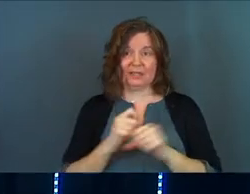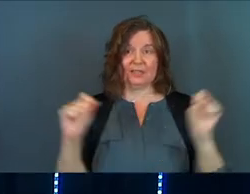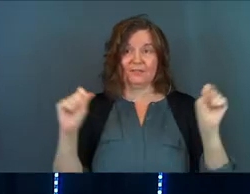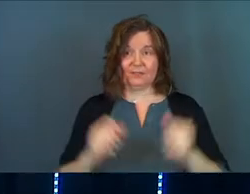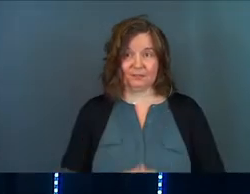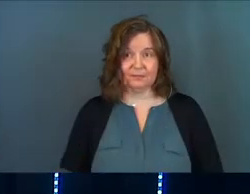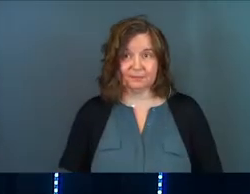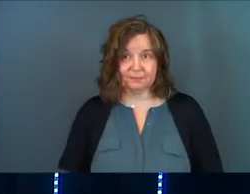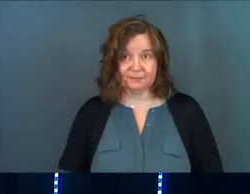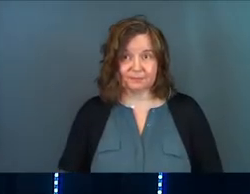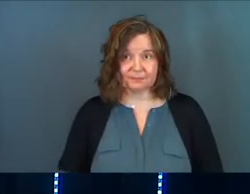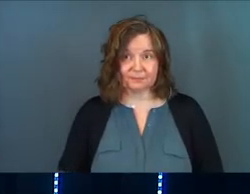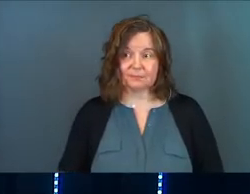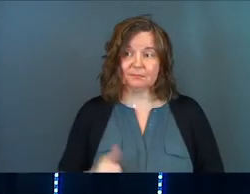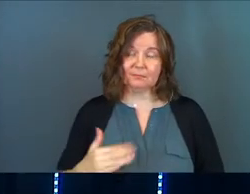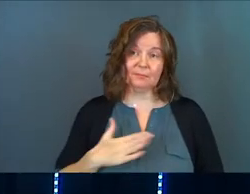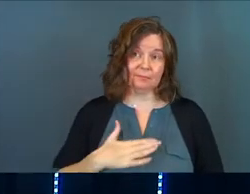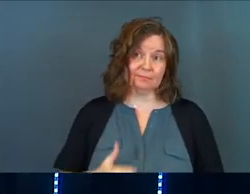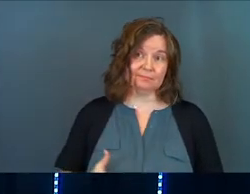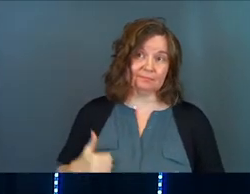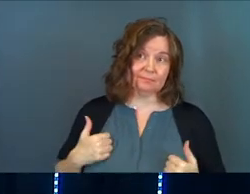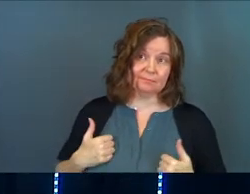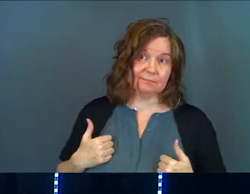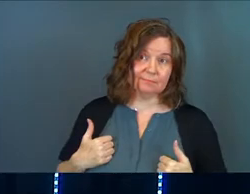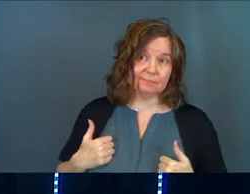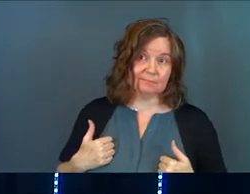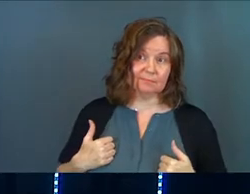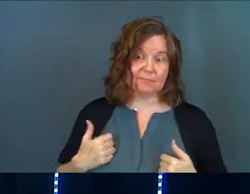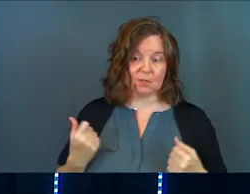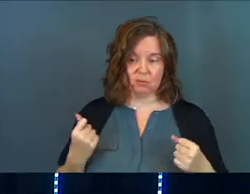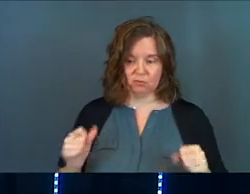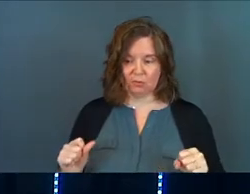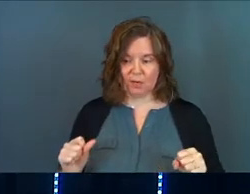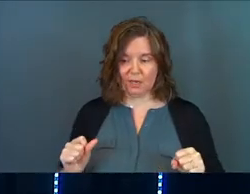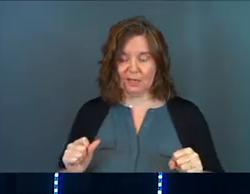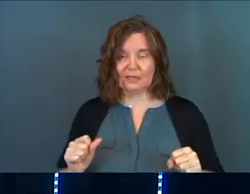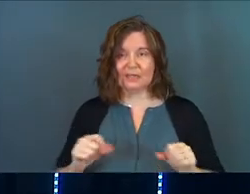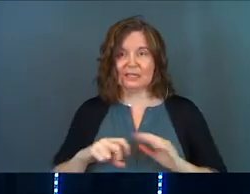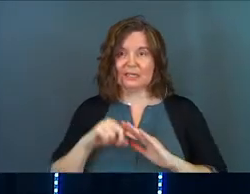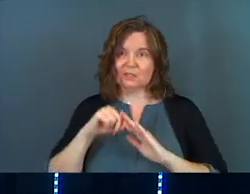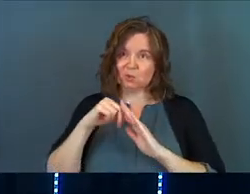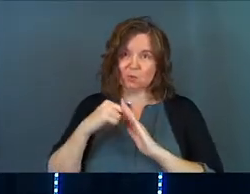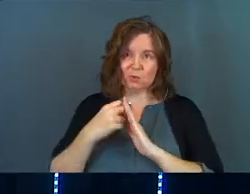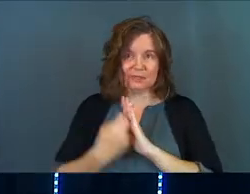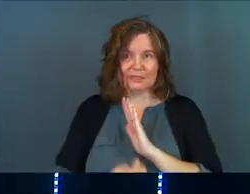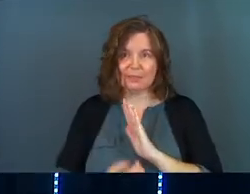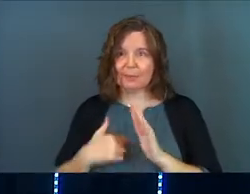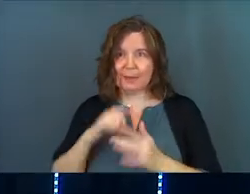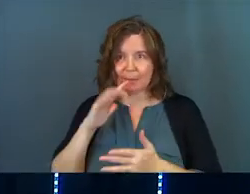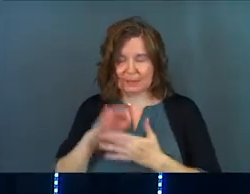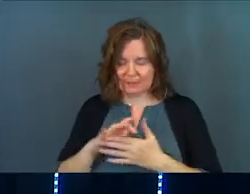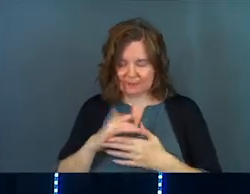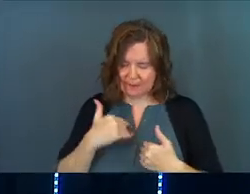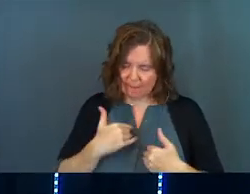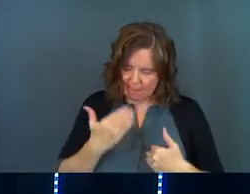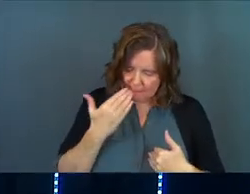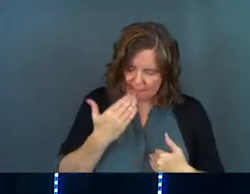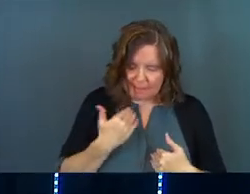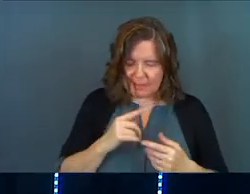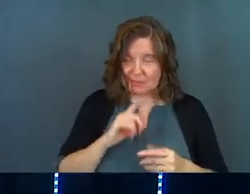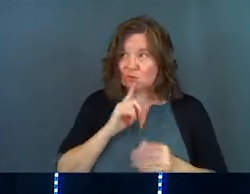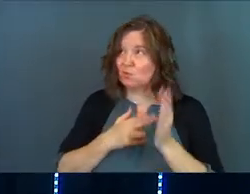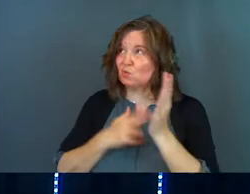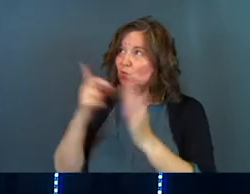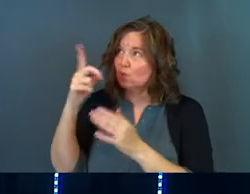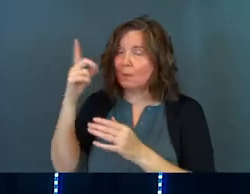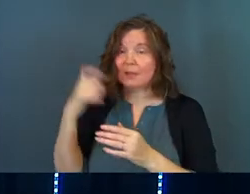saved. That's been my life, is trying to deepen my belief in the fact that this is actually